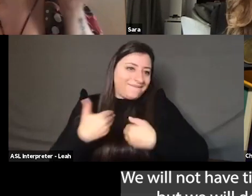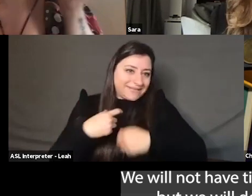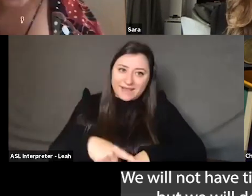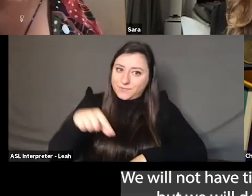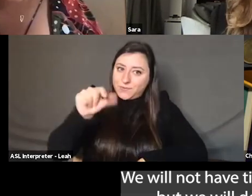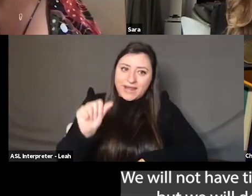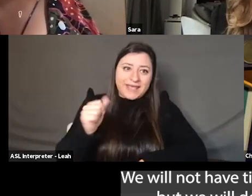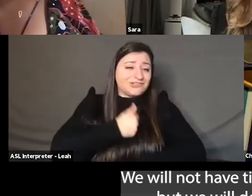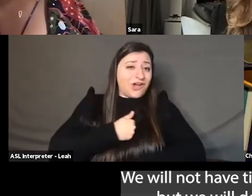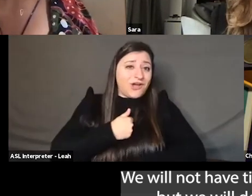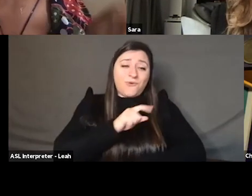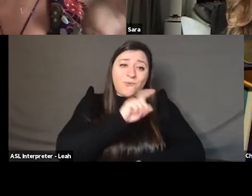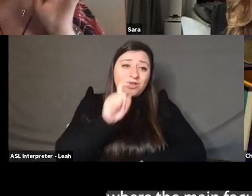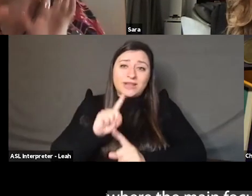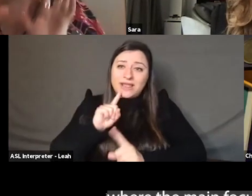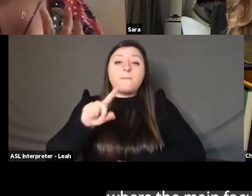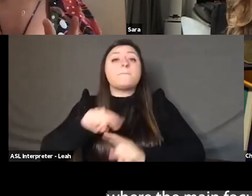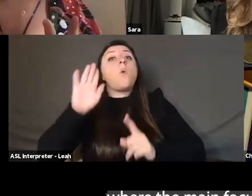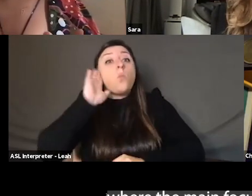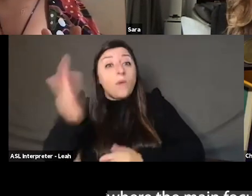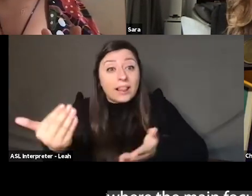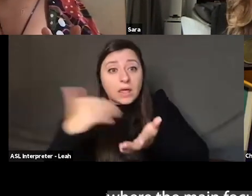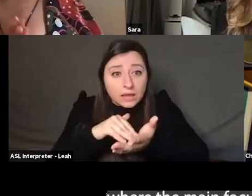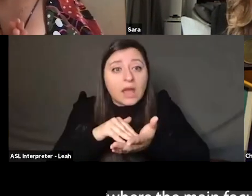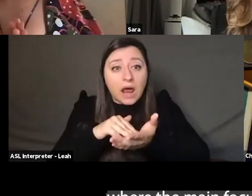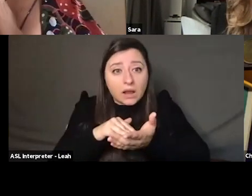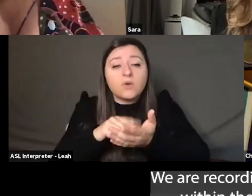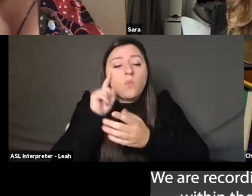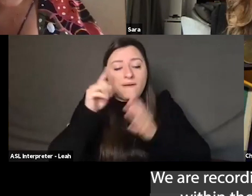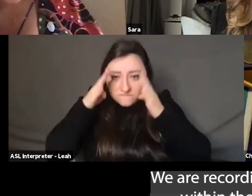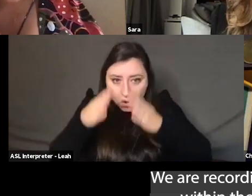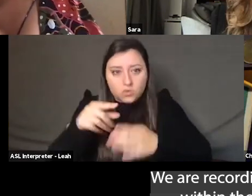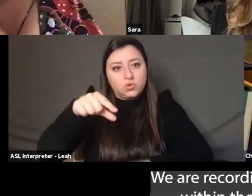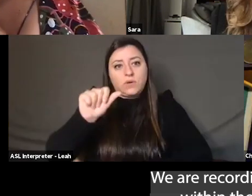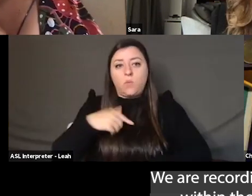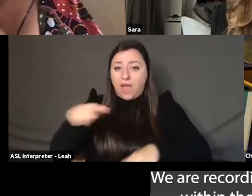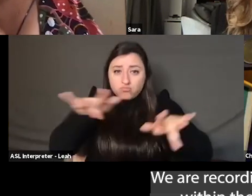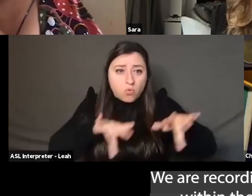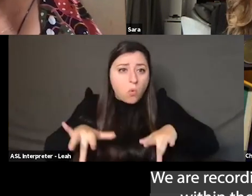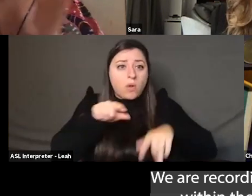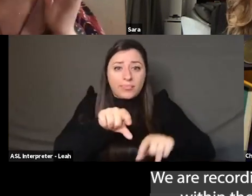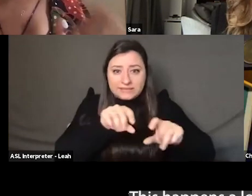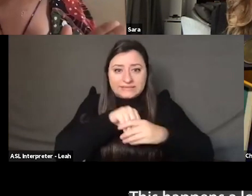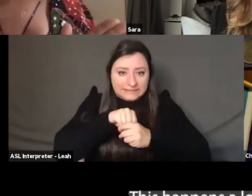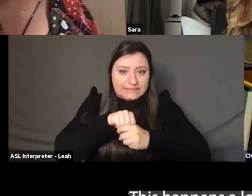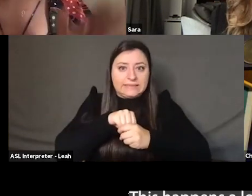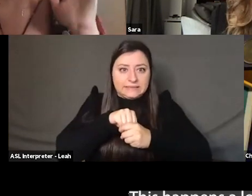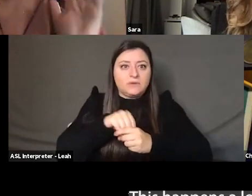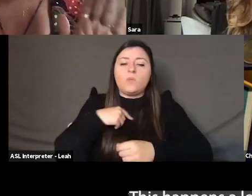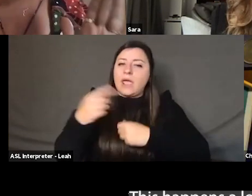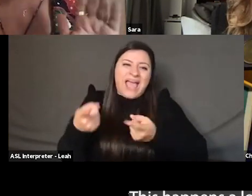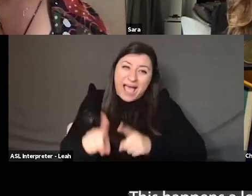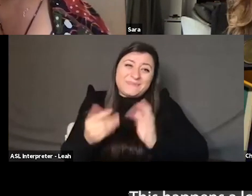Q&A, but we will do this again, where the main focus will be the Q&A. We are recording the Q&A within the Slow Factory. This happens a